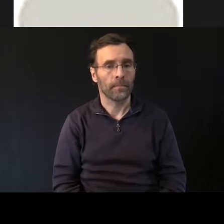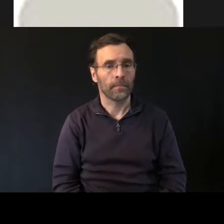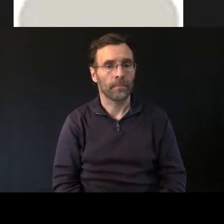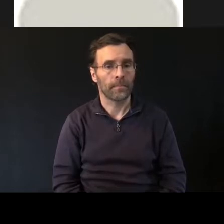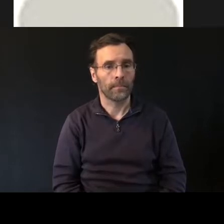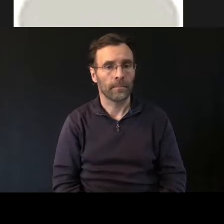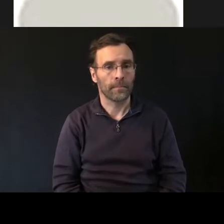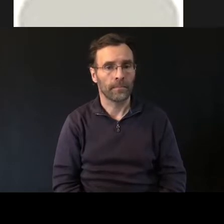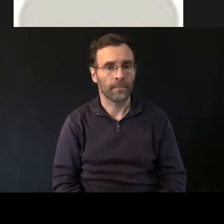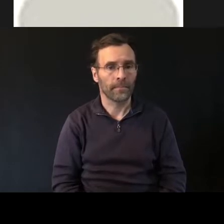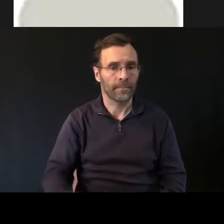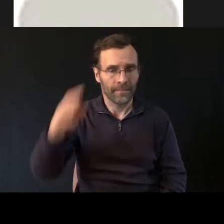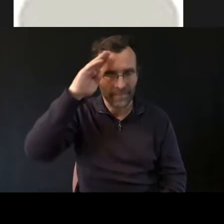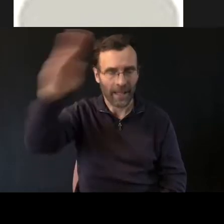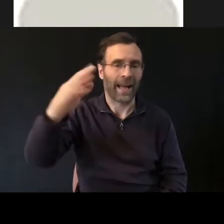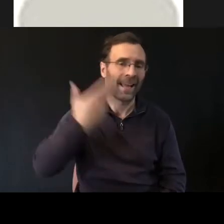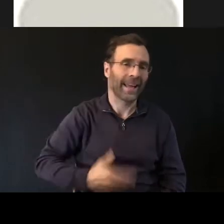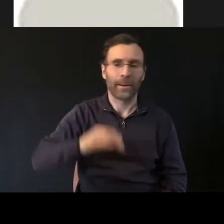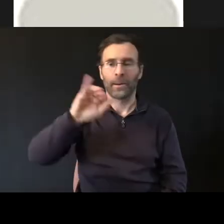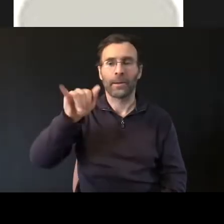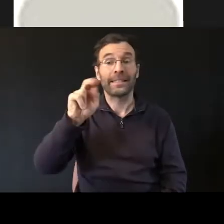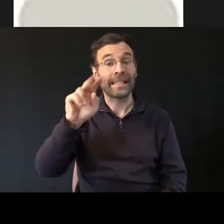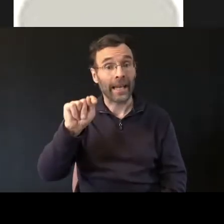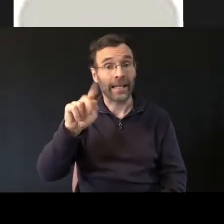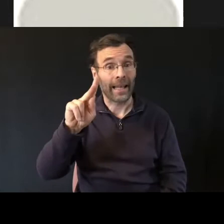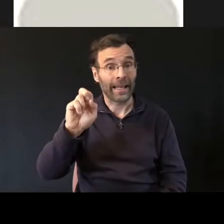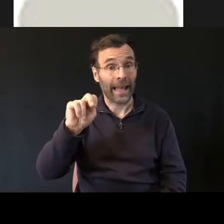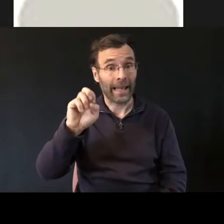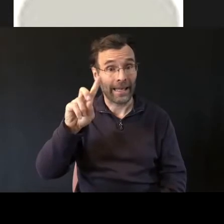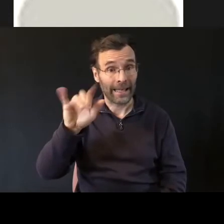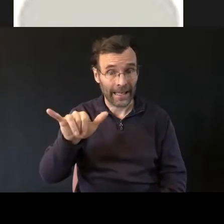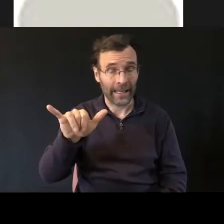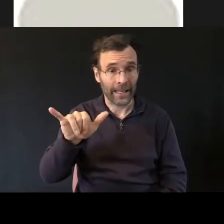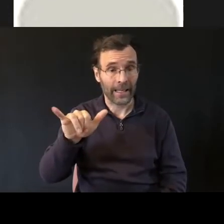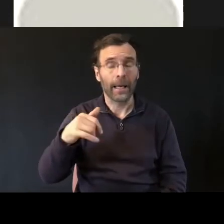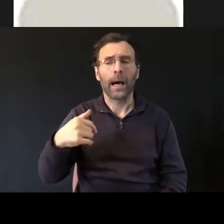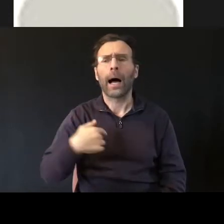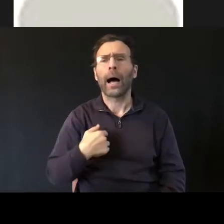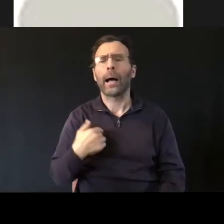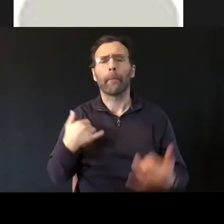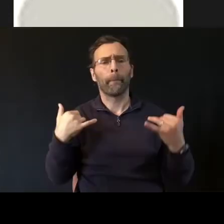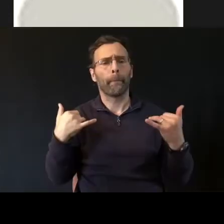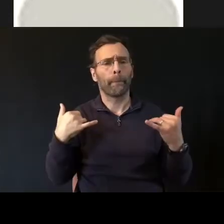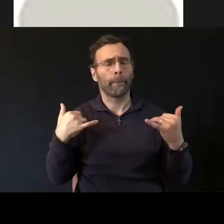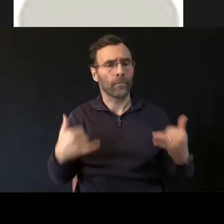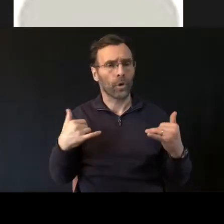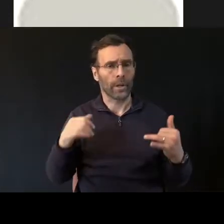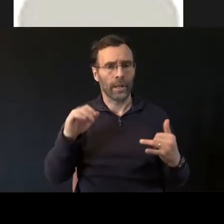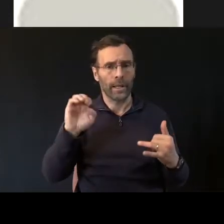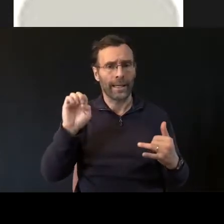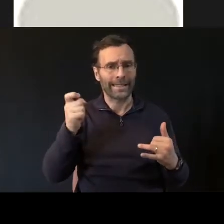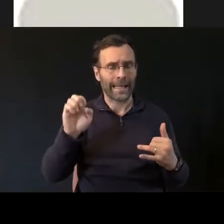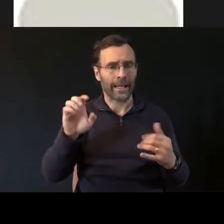Hi, I'm Janet Kennedy, and I am currently the executive director